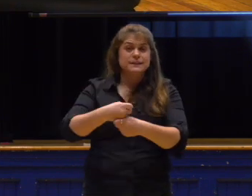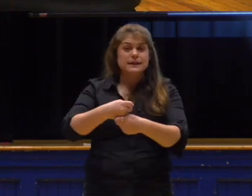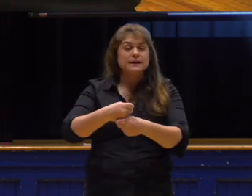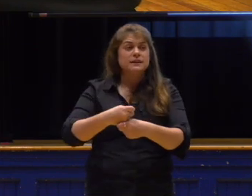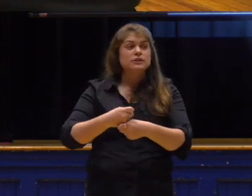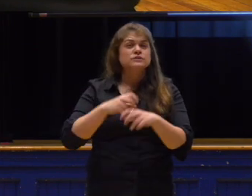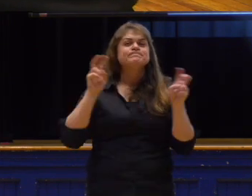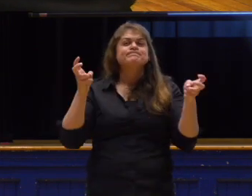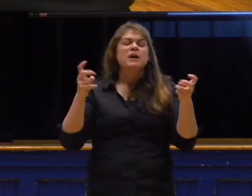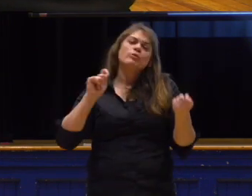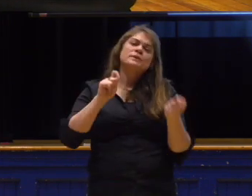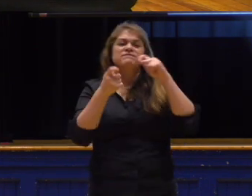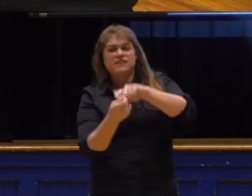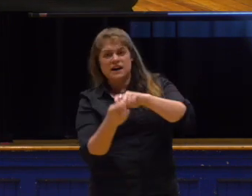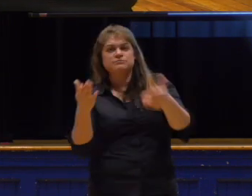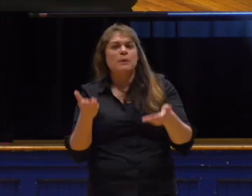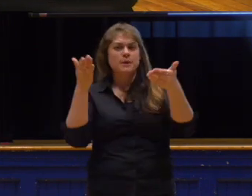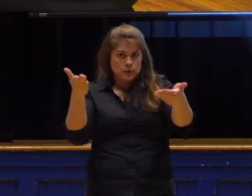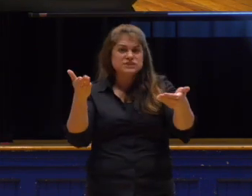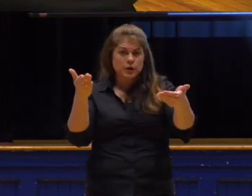the revised proposal, which